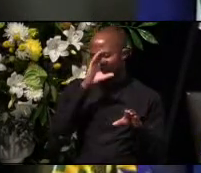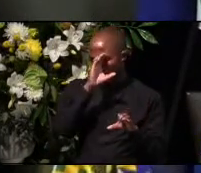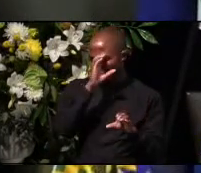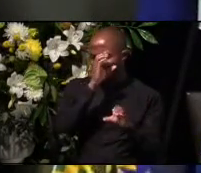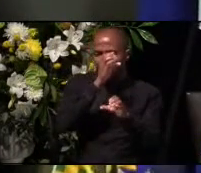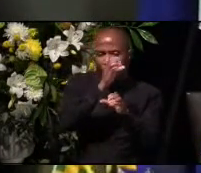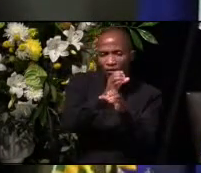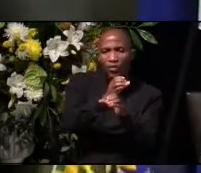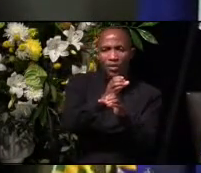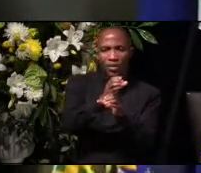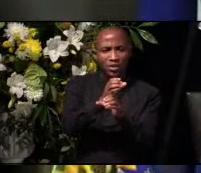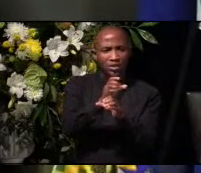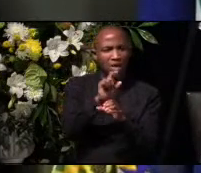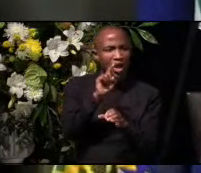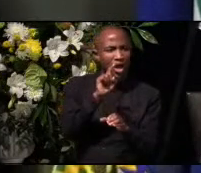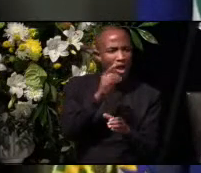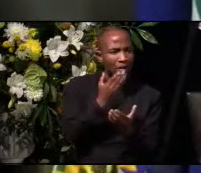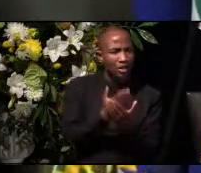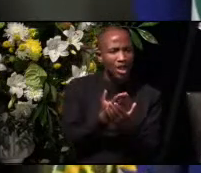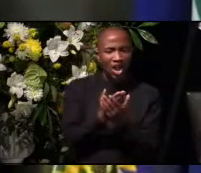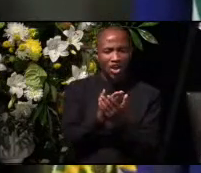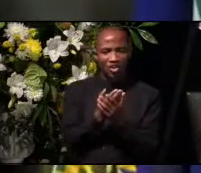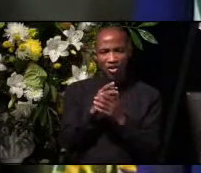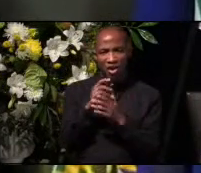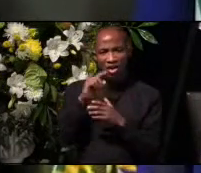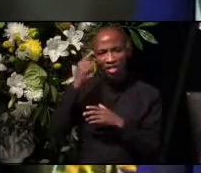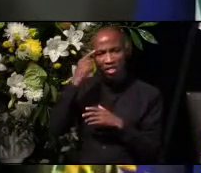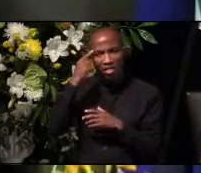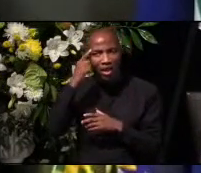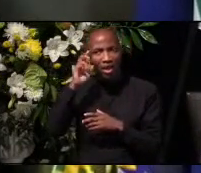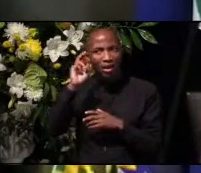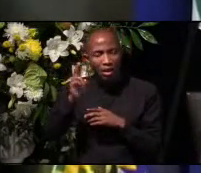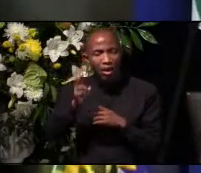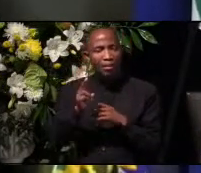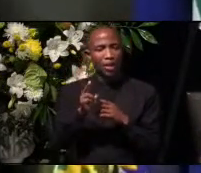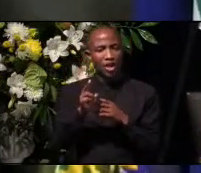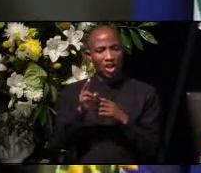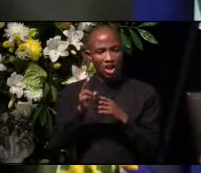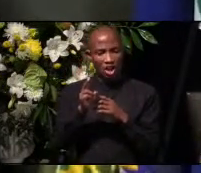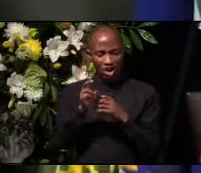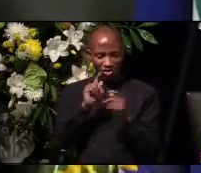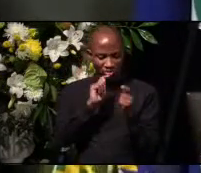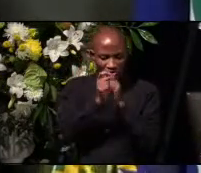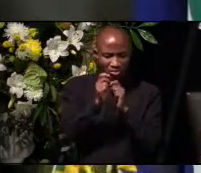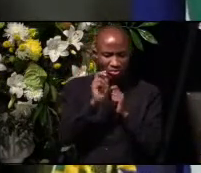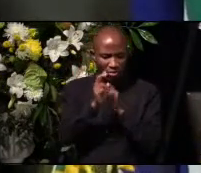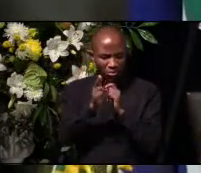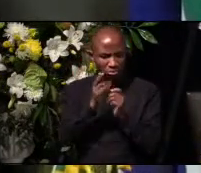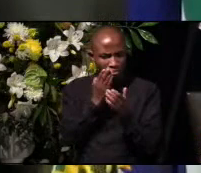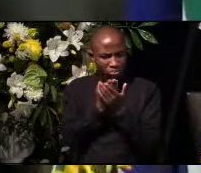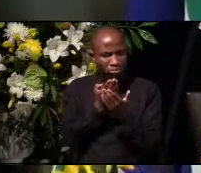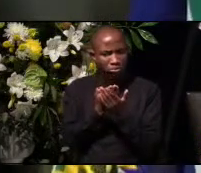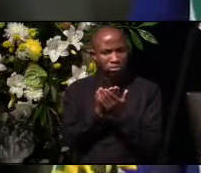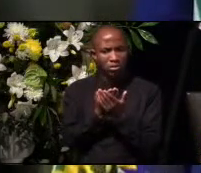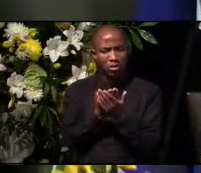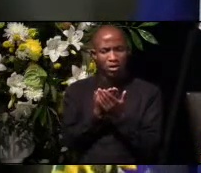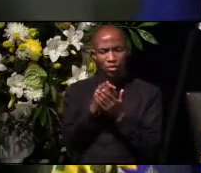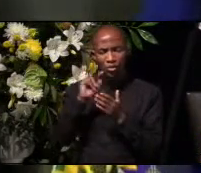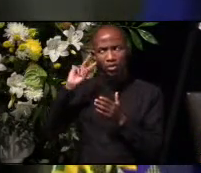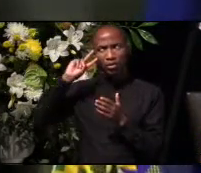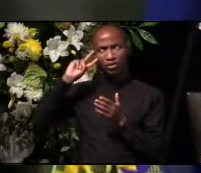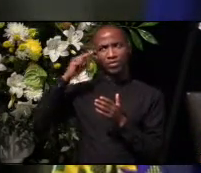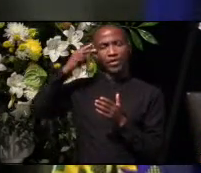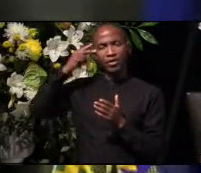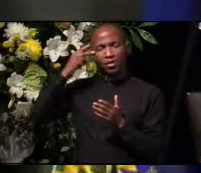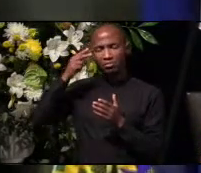the recovery through building rethinking Paradigm shifts that are supposed to be or can be considered when we look